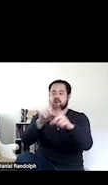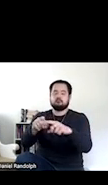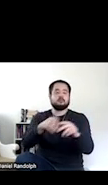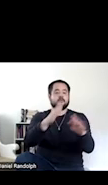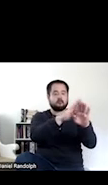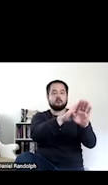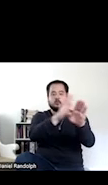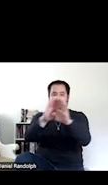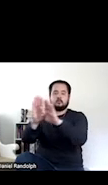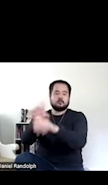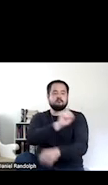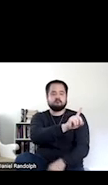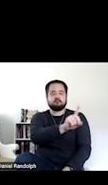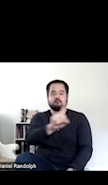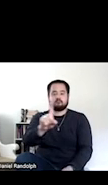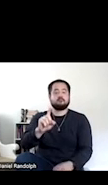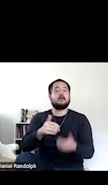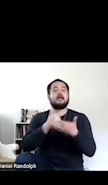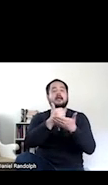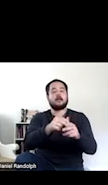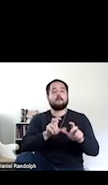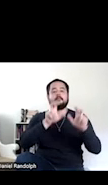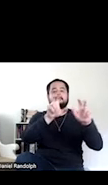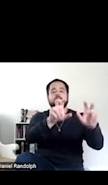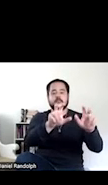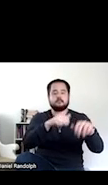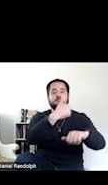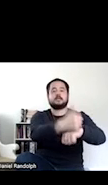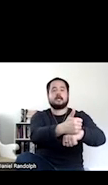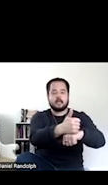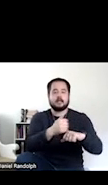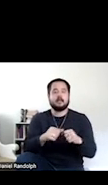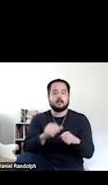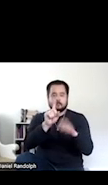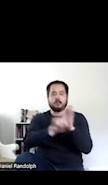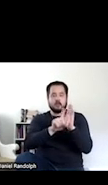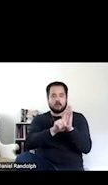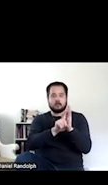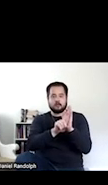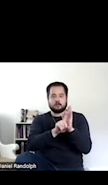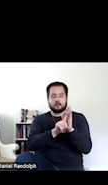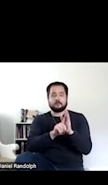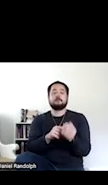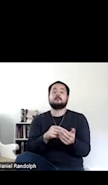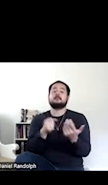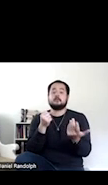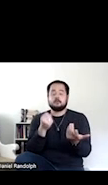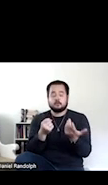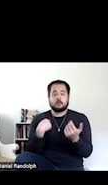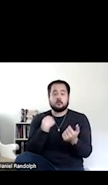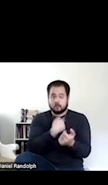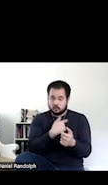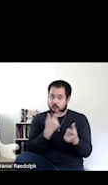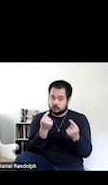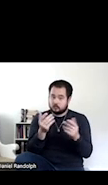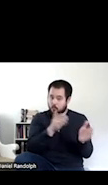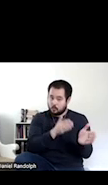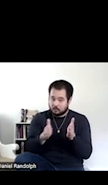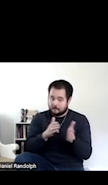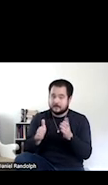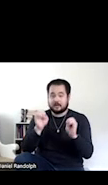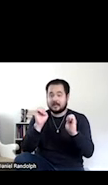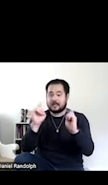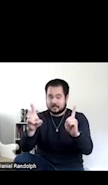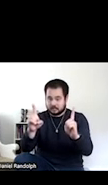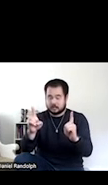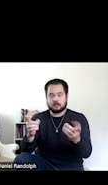But on top of installing the alarms, we do preparedness and we do education around safety, around a plan